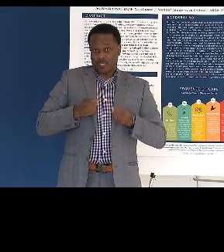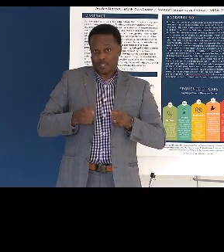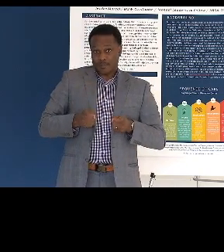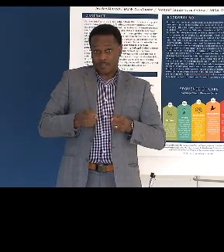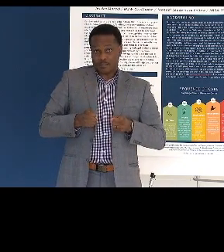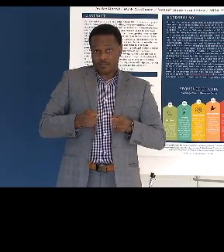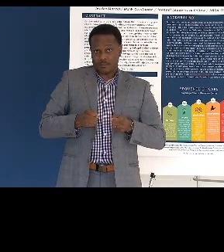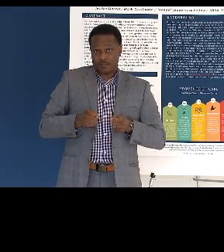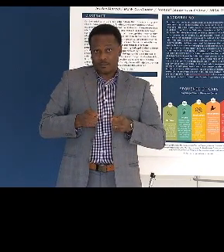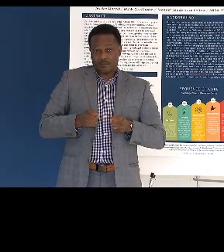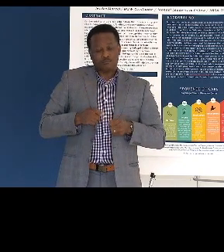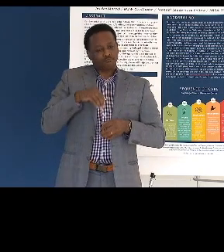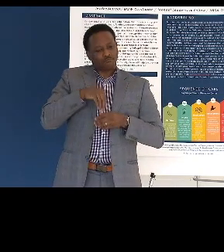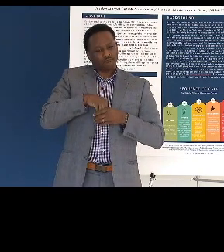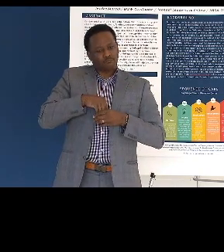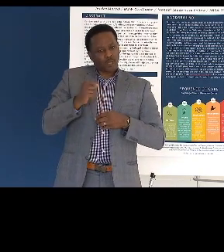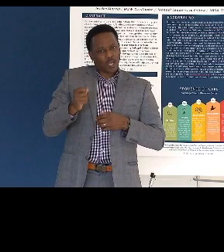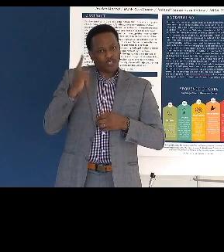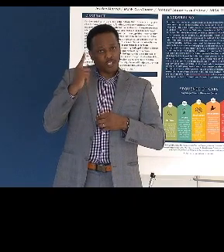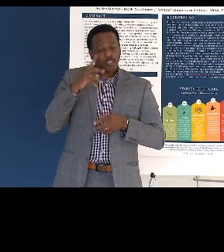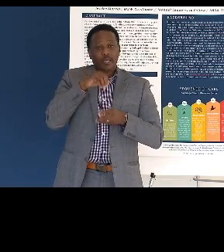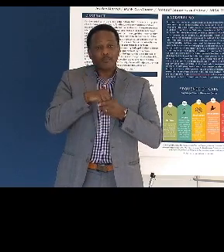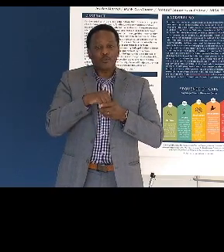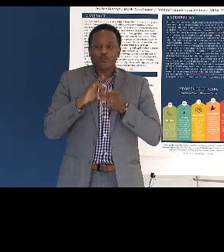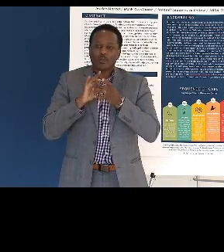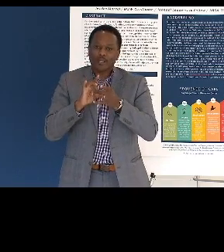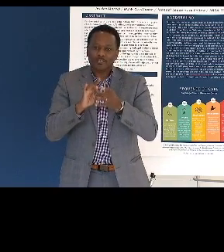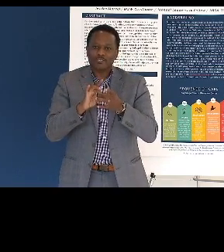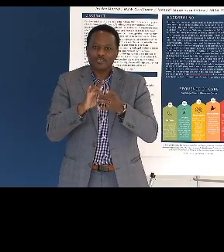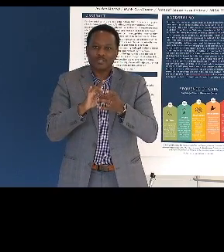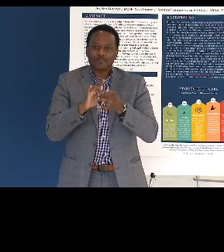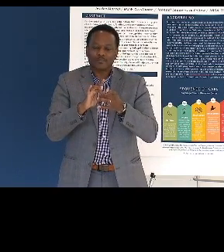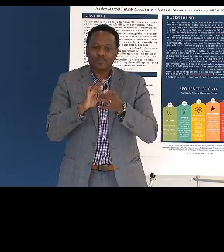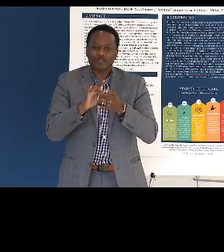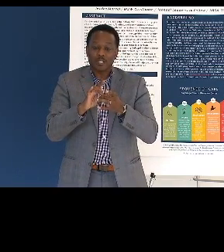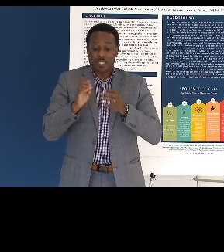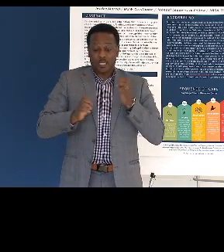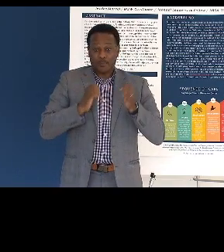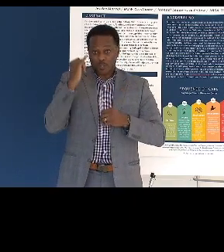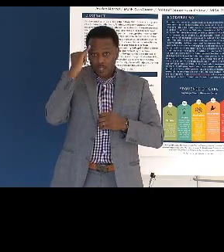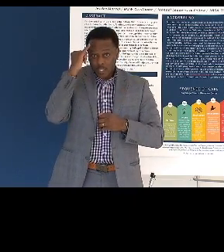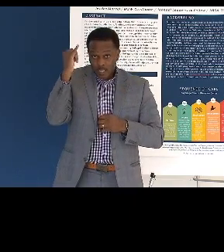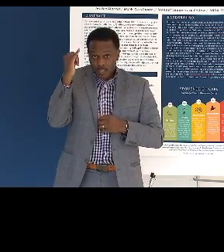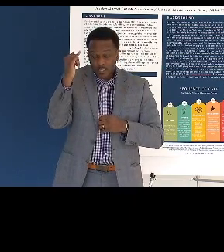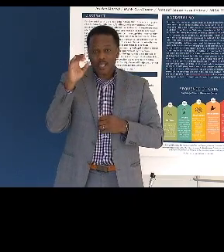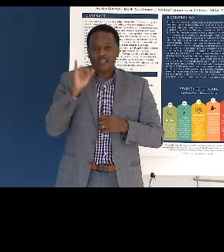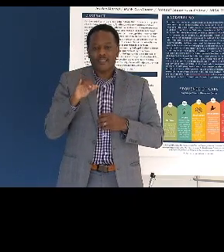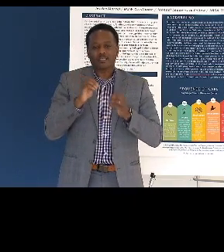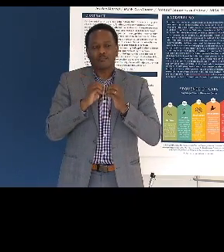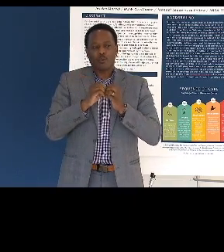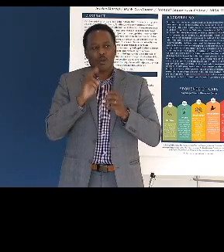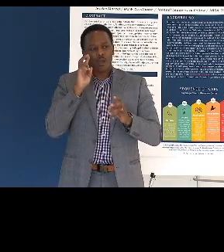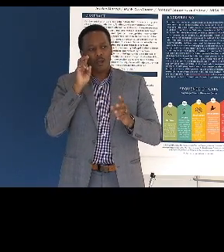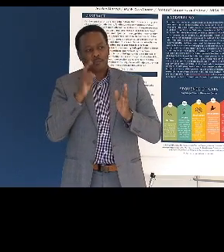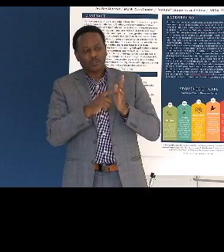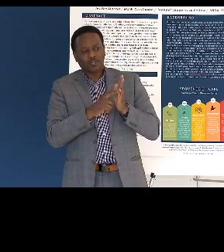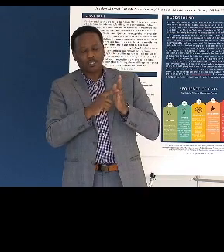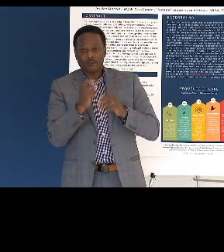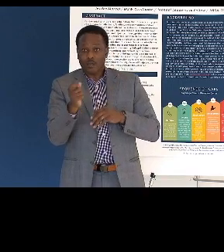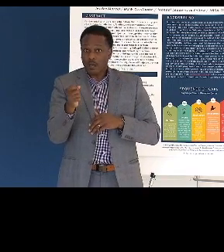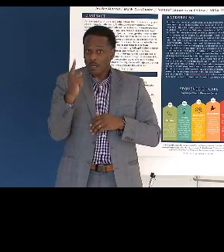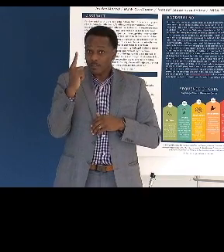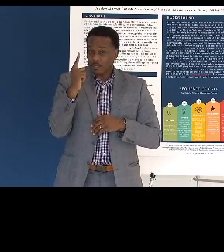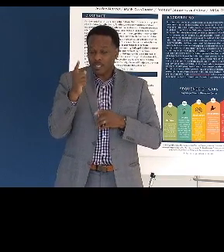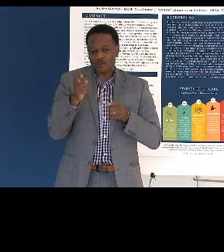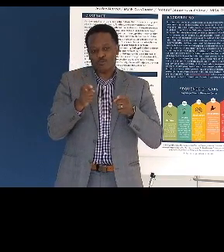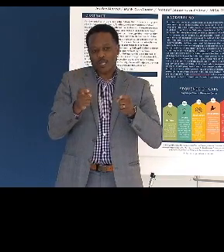and conscientiousness improved relationship outcomes. And emotional intelligence is the ability to perceive, understand,